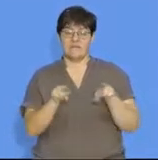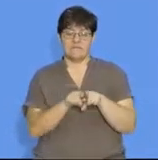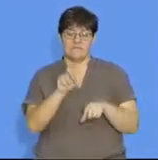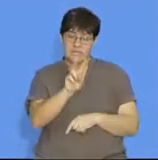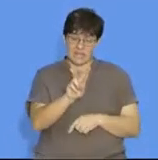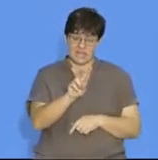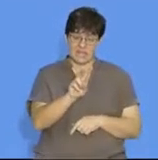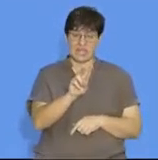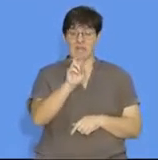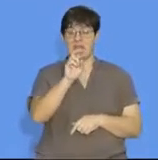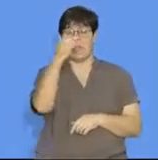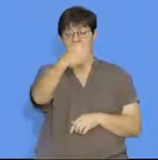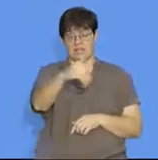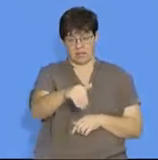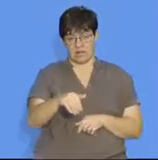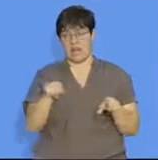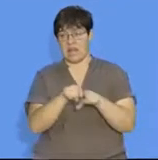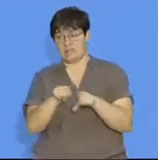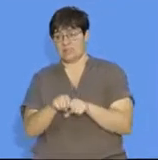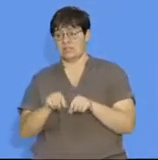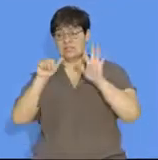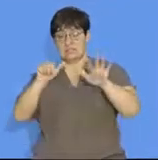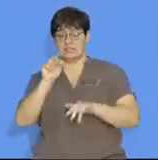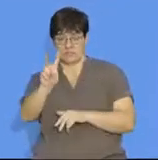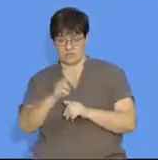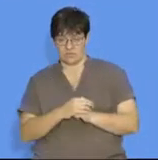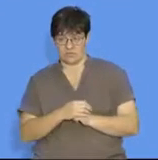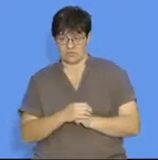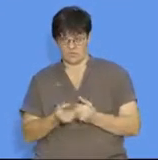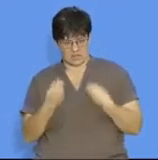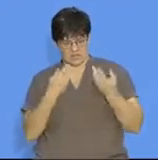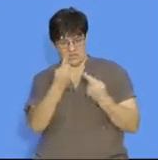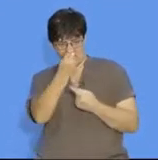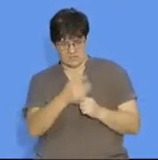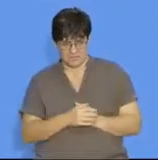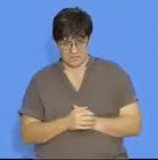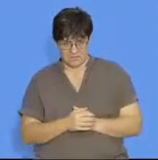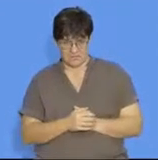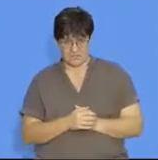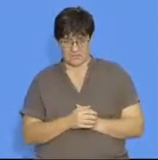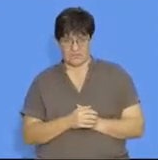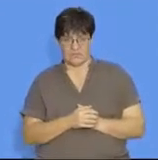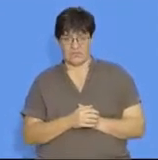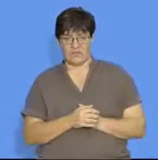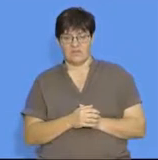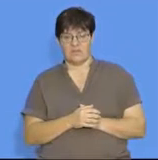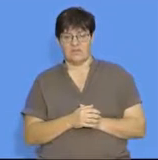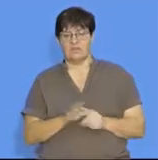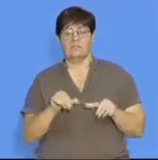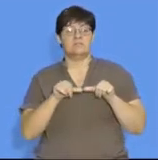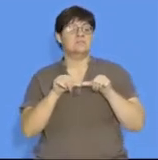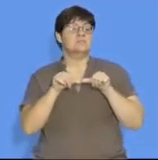external is equals to 6 volts, right? It's a given, okay? Now, if